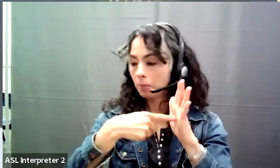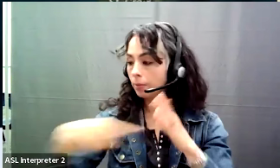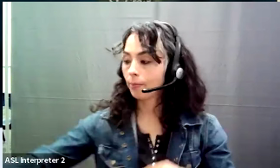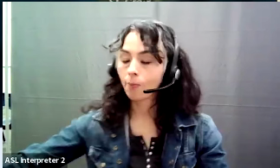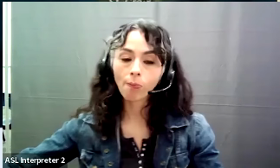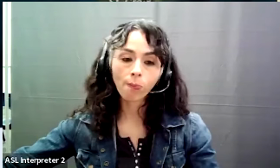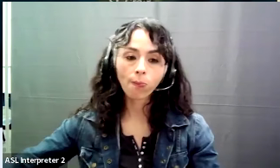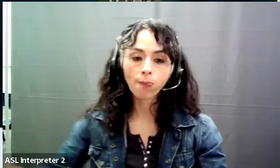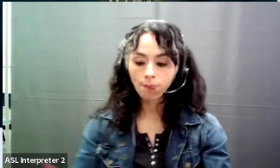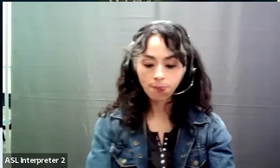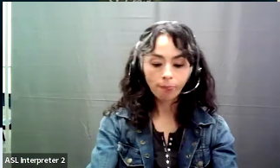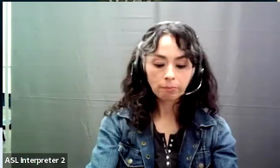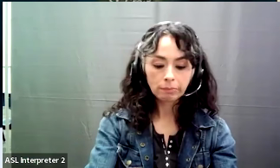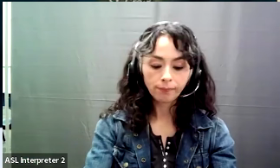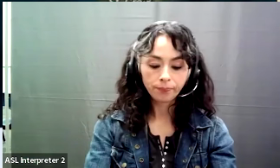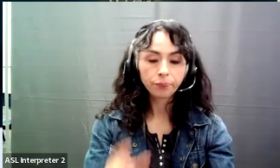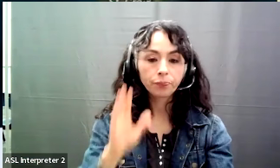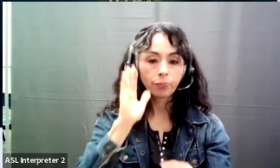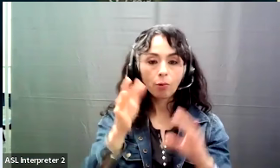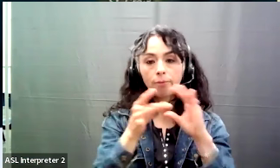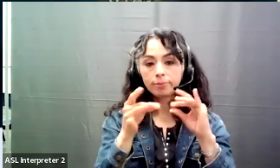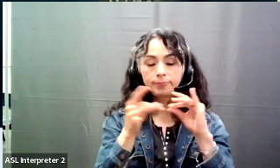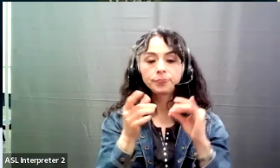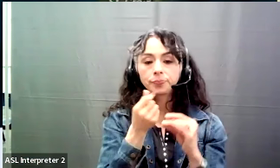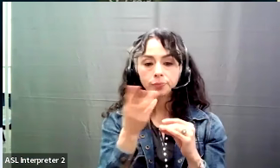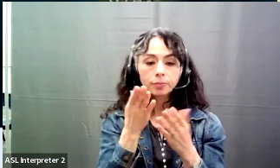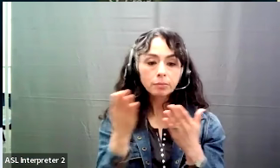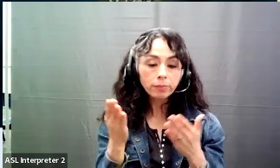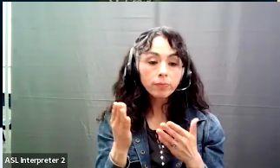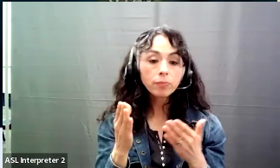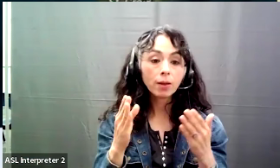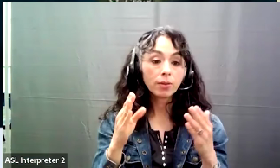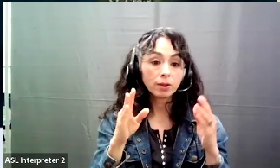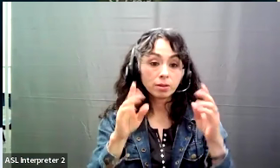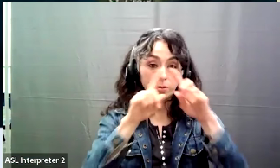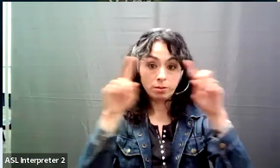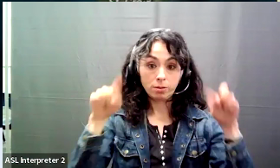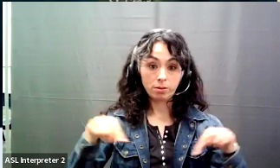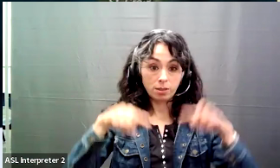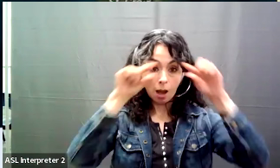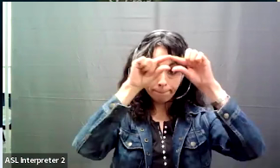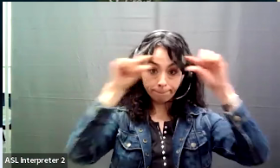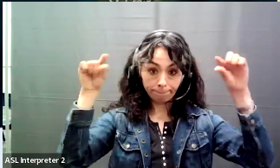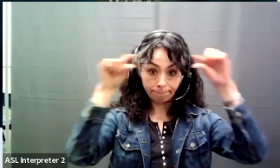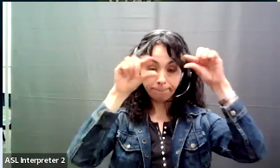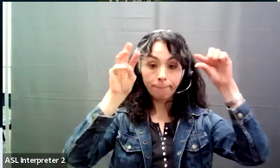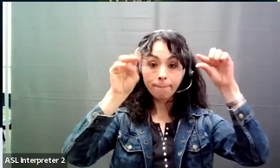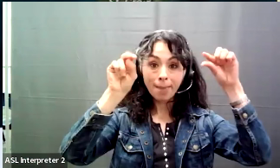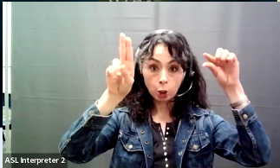screen and moves us to Puerto Rico. And I'm going to mention a few things here. In the upper part, we see the main